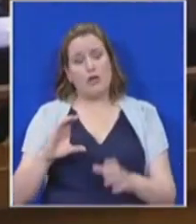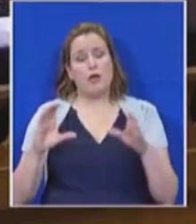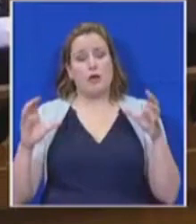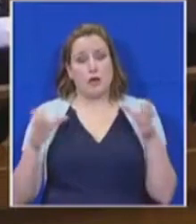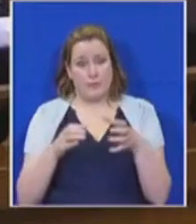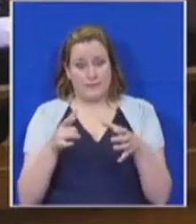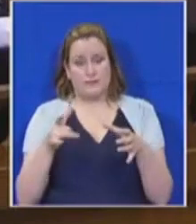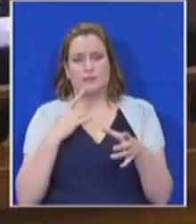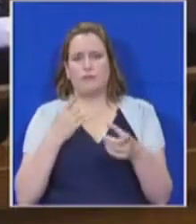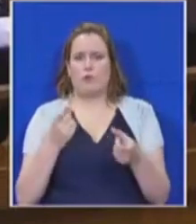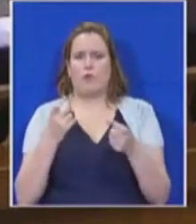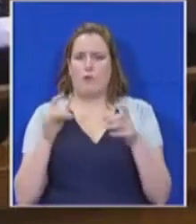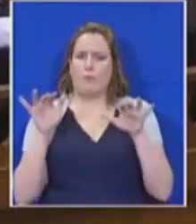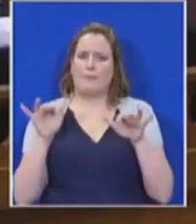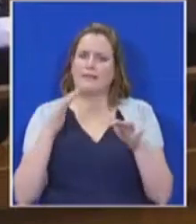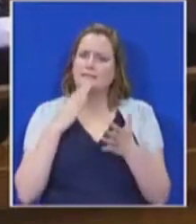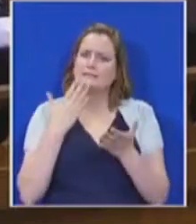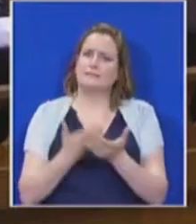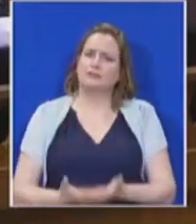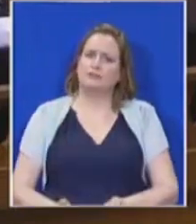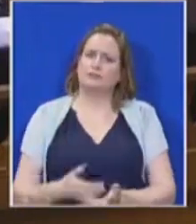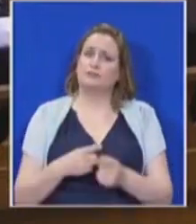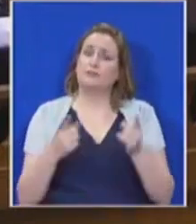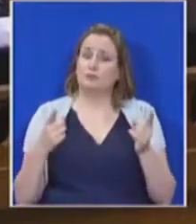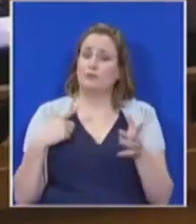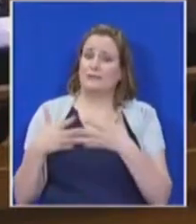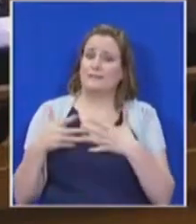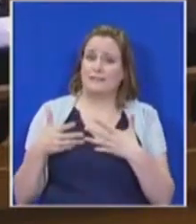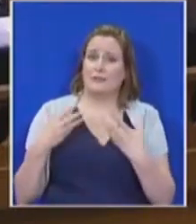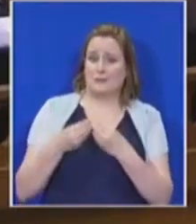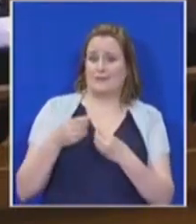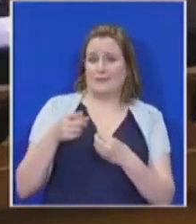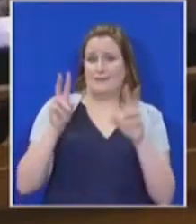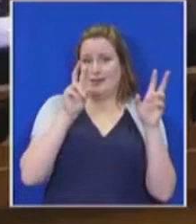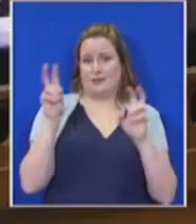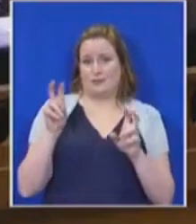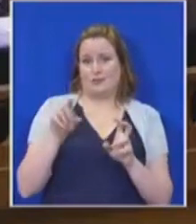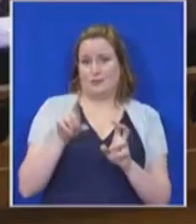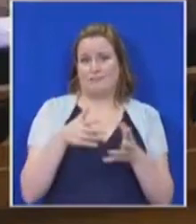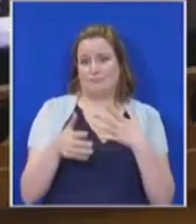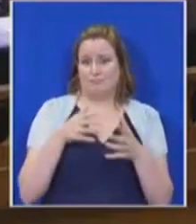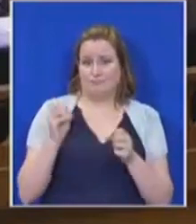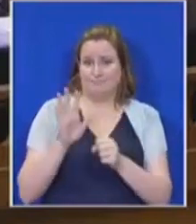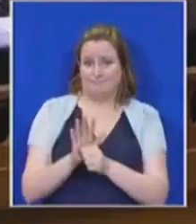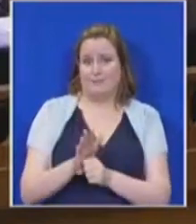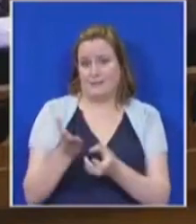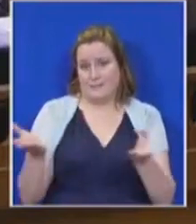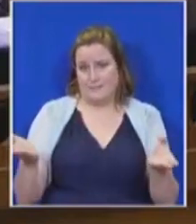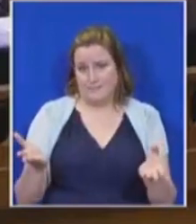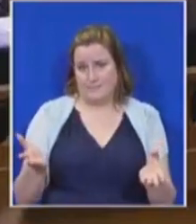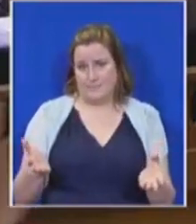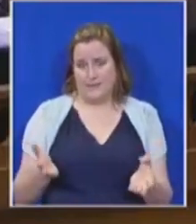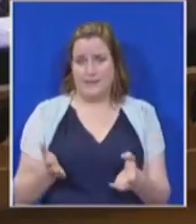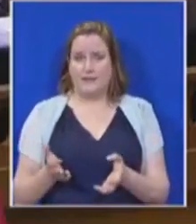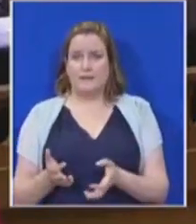submissions on people who are dealing with issues that are affecting them in terms of laws that happened in the